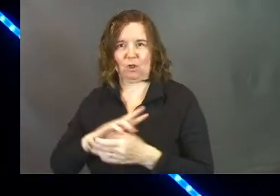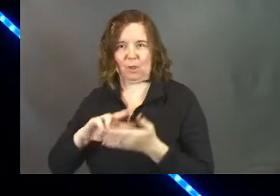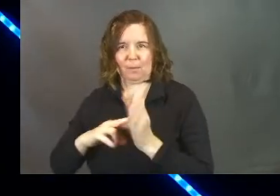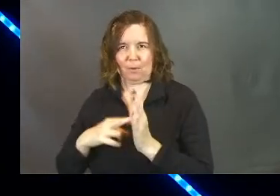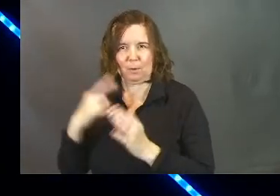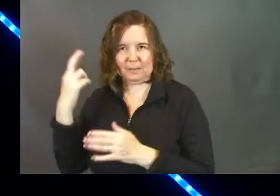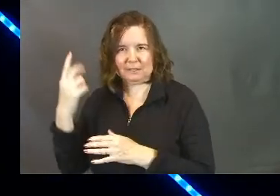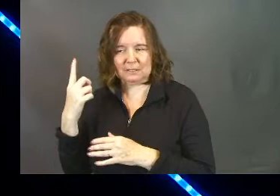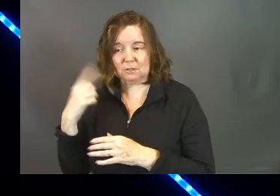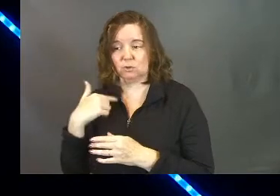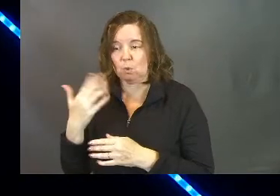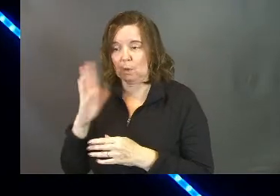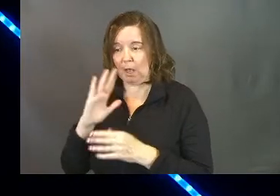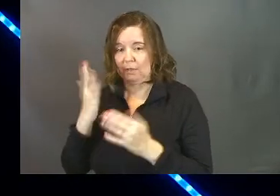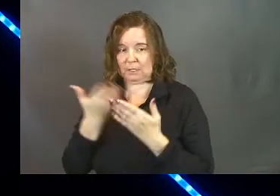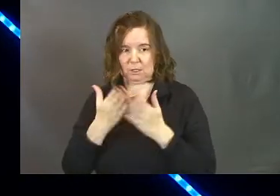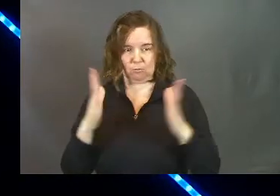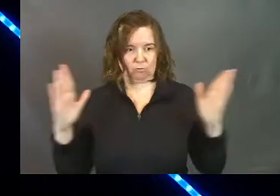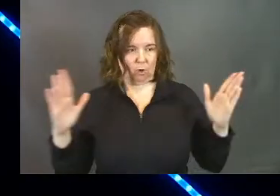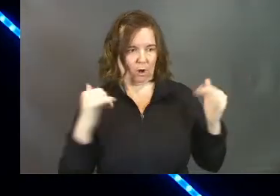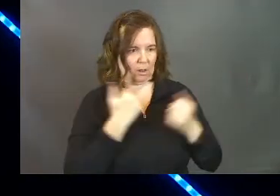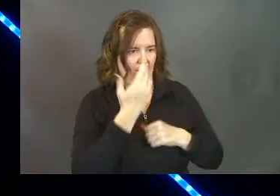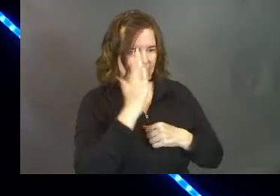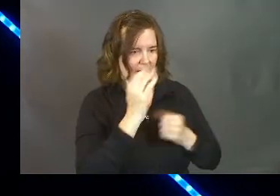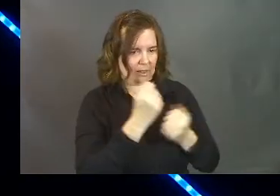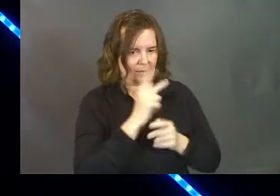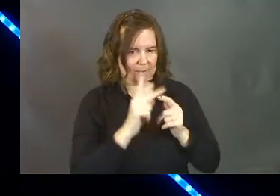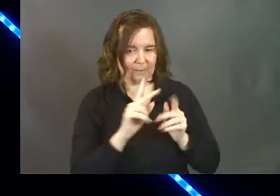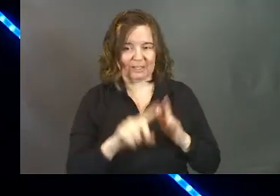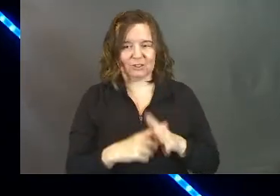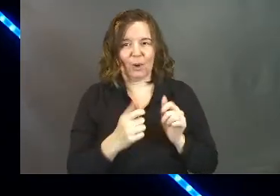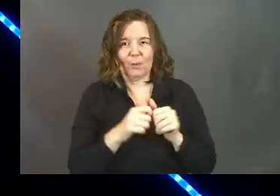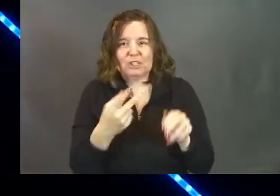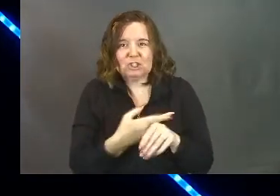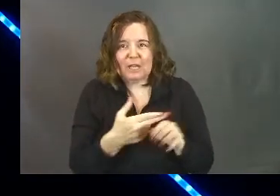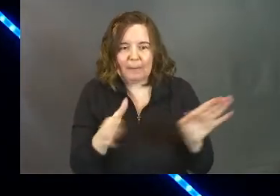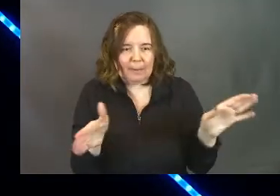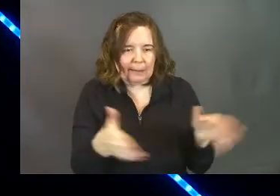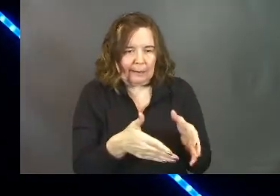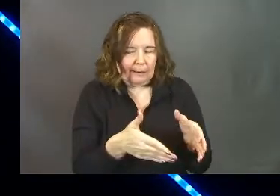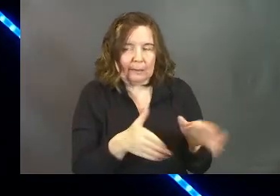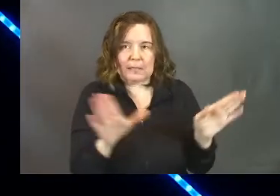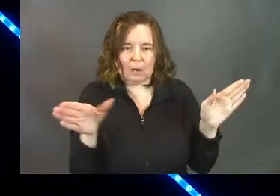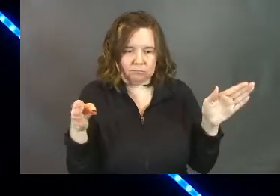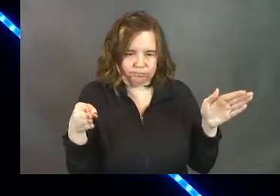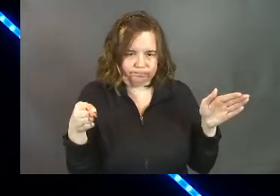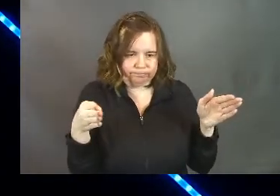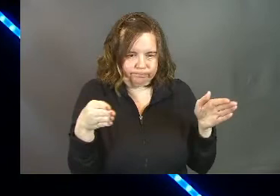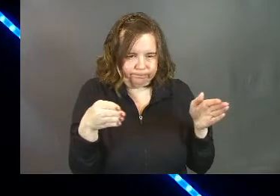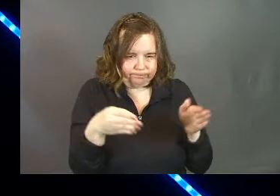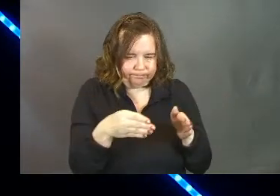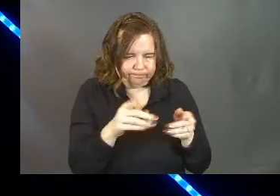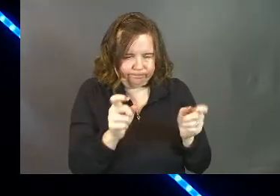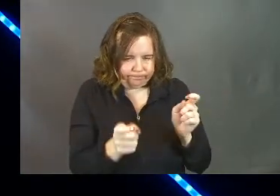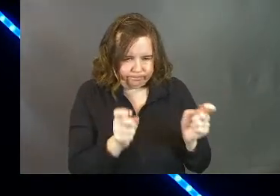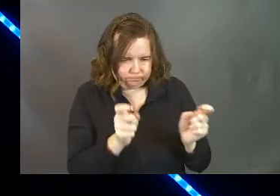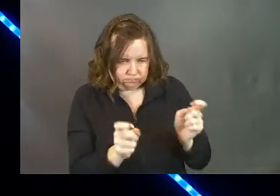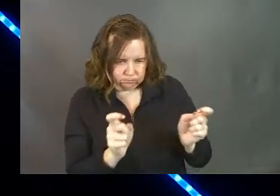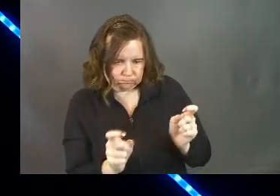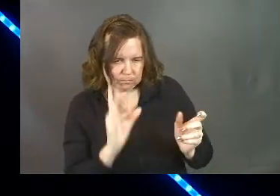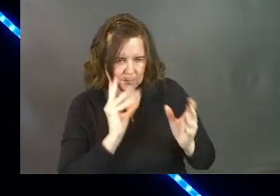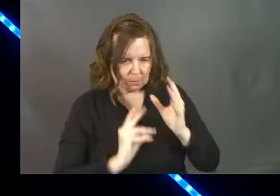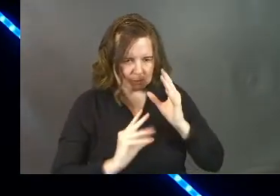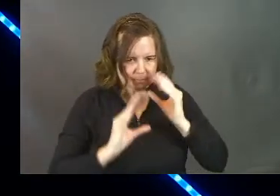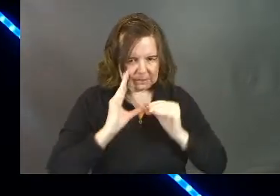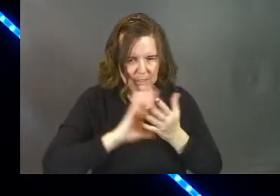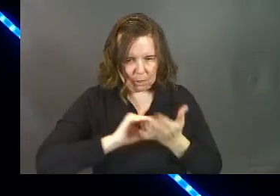thing, this love God, love people beginning, and here's some sheep. And he took that and he said, okay, I'm going to narrow this down for you. And you're going to come to each step.